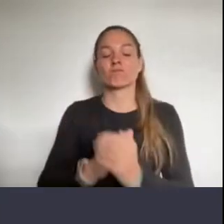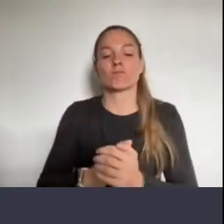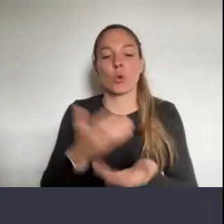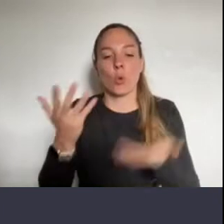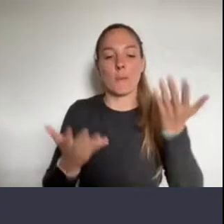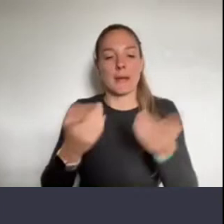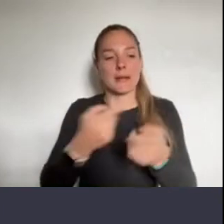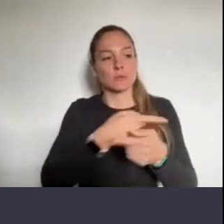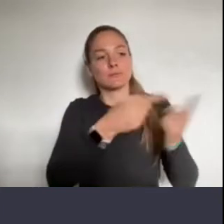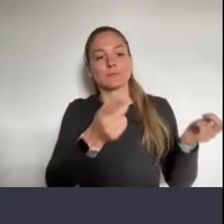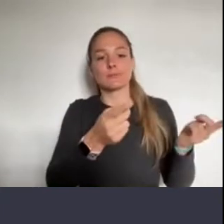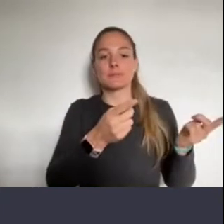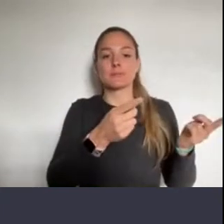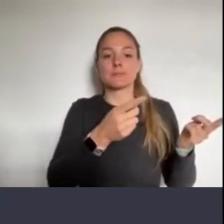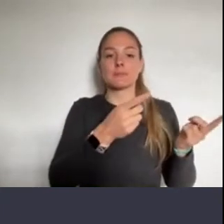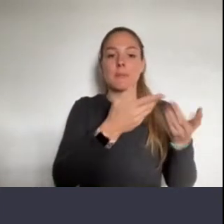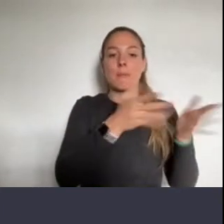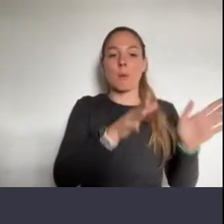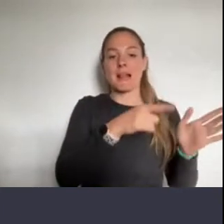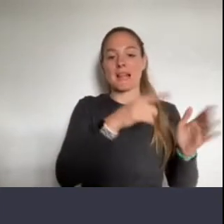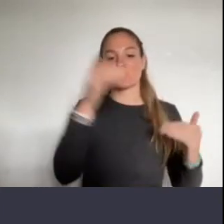73% versus 88%.